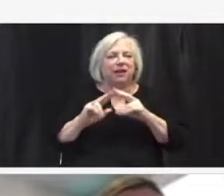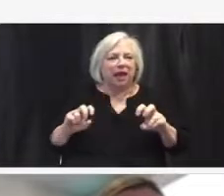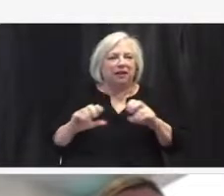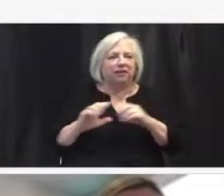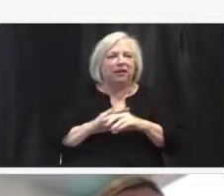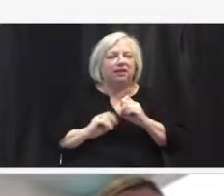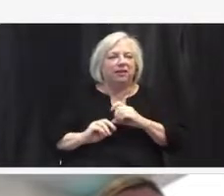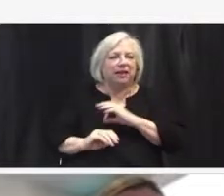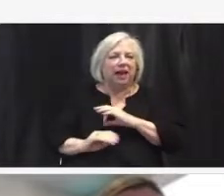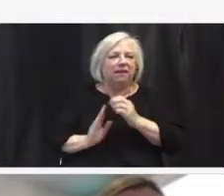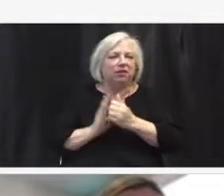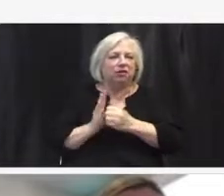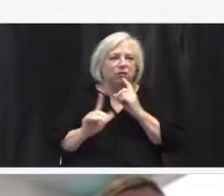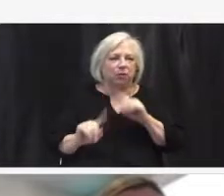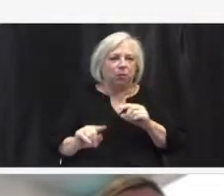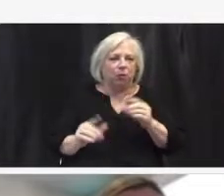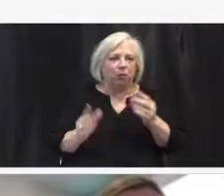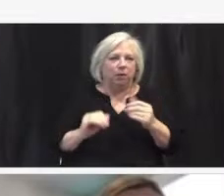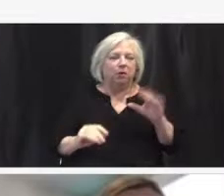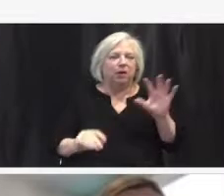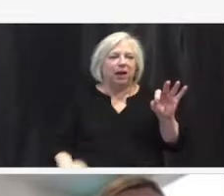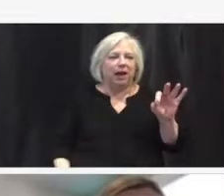report. Item 9,